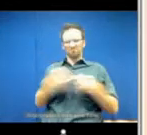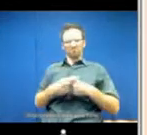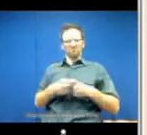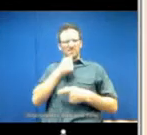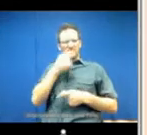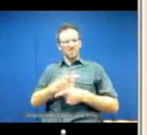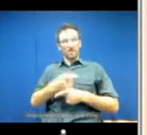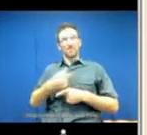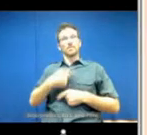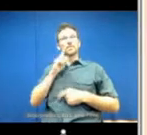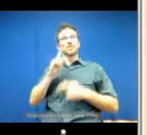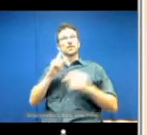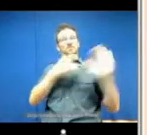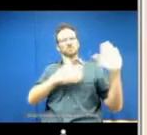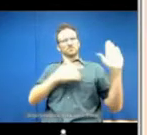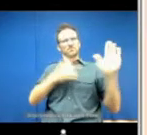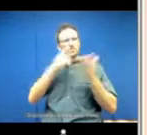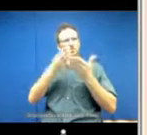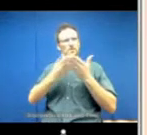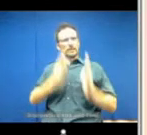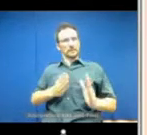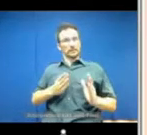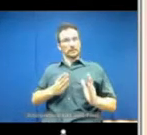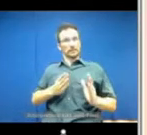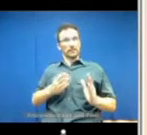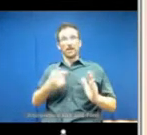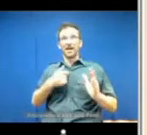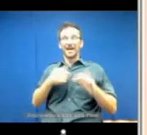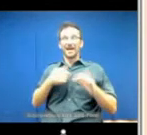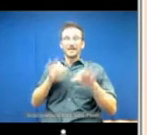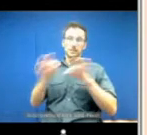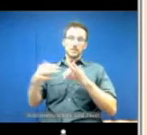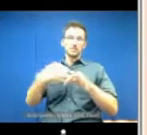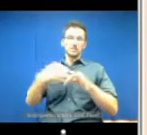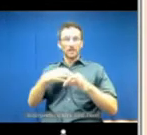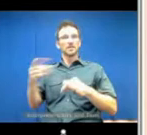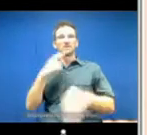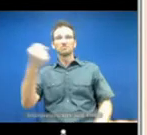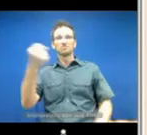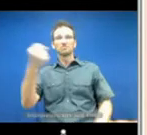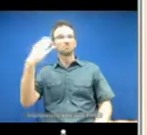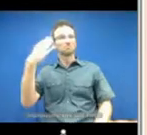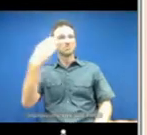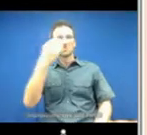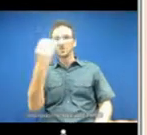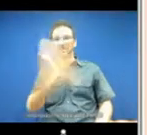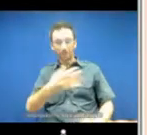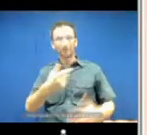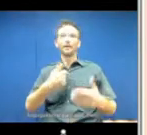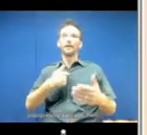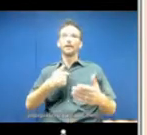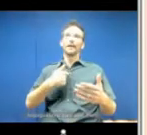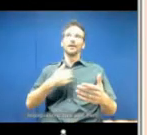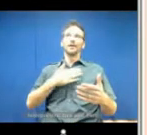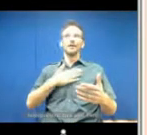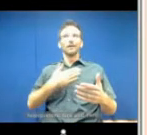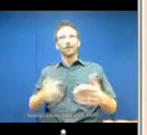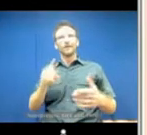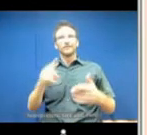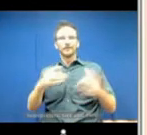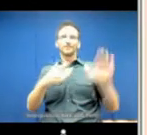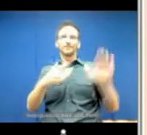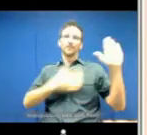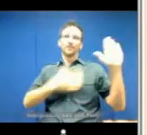they said, essentially, we don't care. So I took the oath and then monitored. But I would suggest that you can